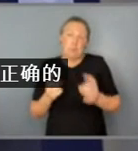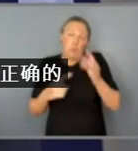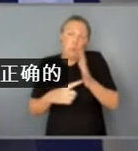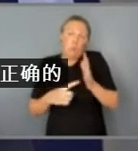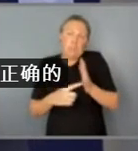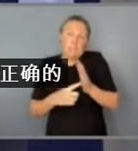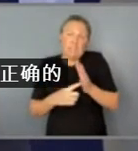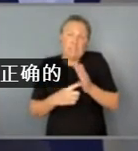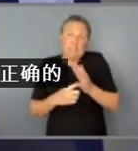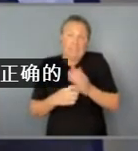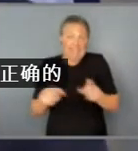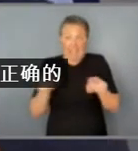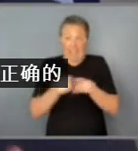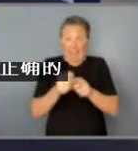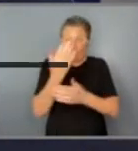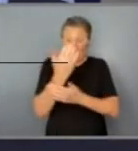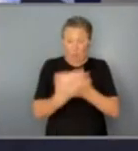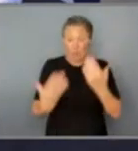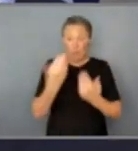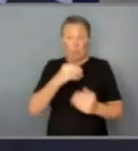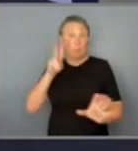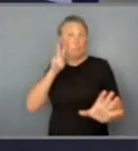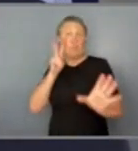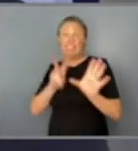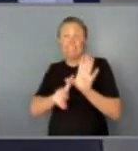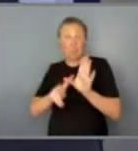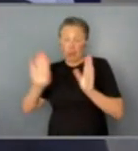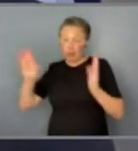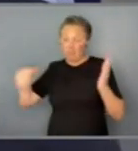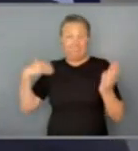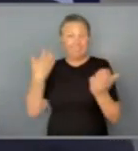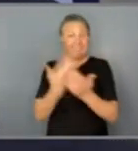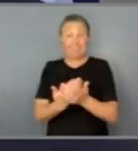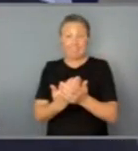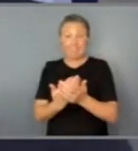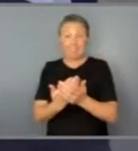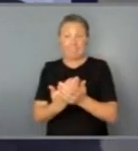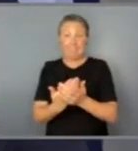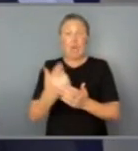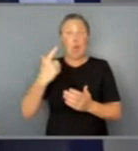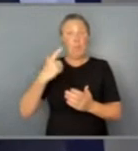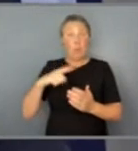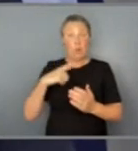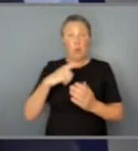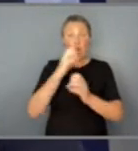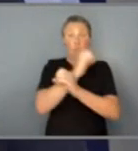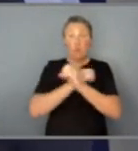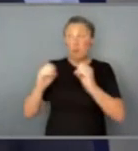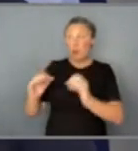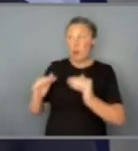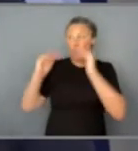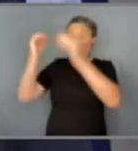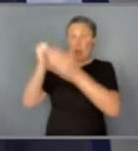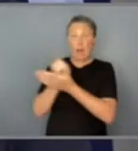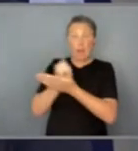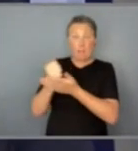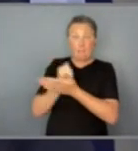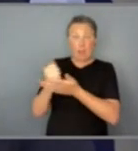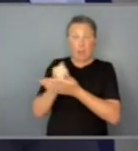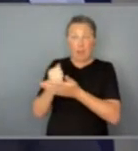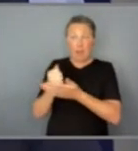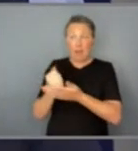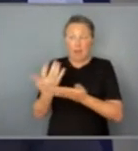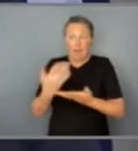the start of the pandemic. Because of the volume of Omicron, it isn't just about what governments is doing. Governments